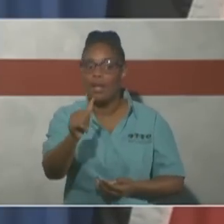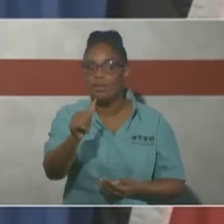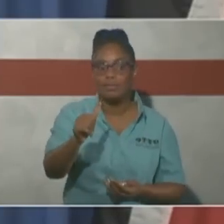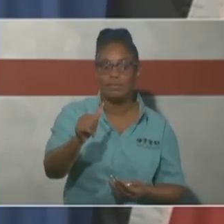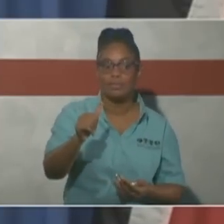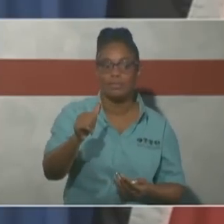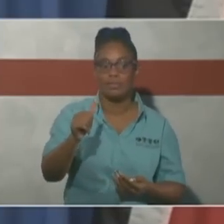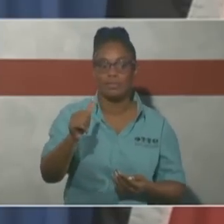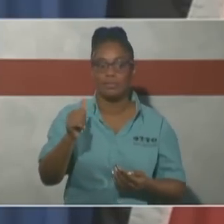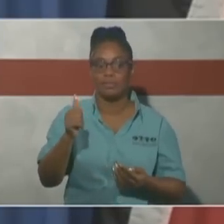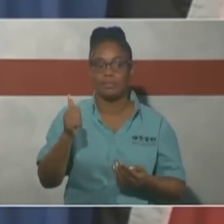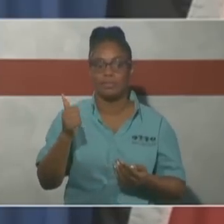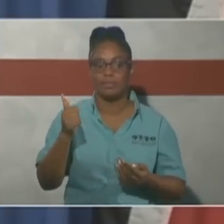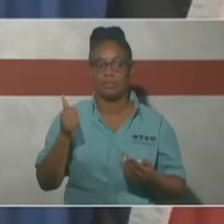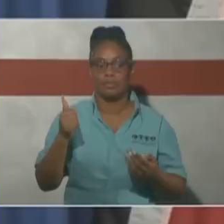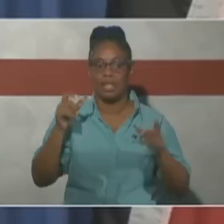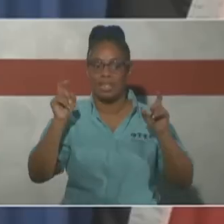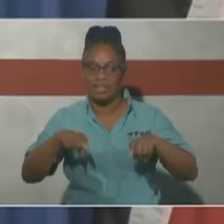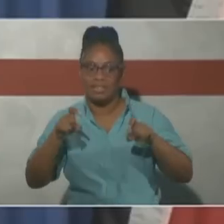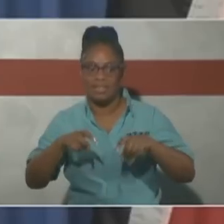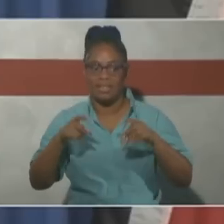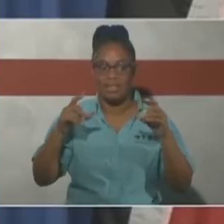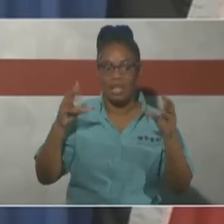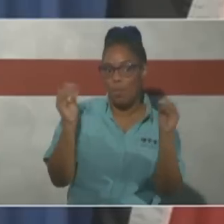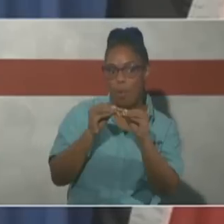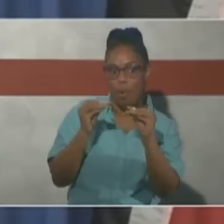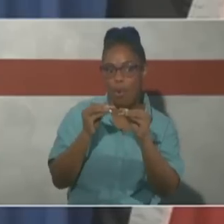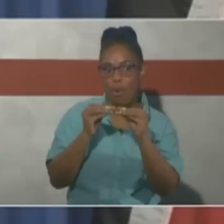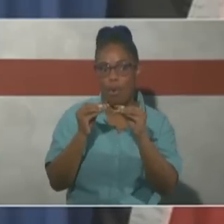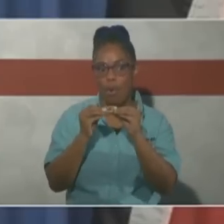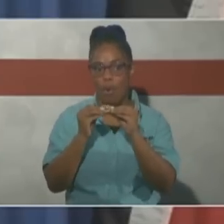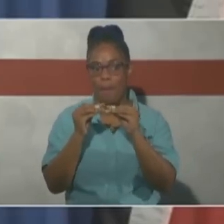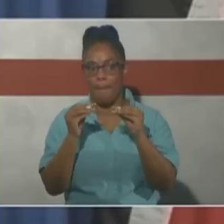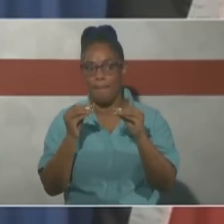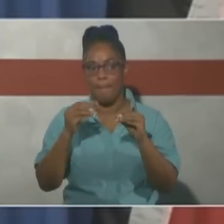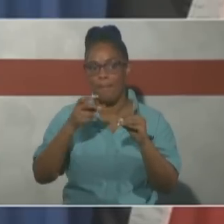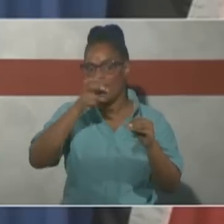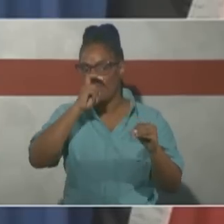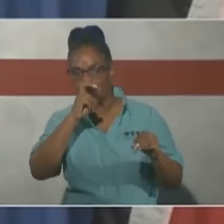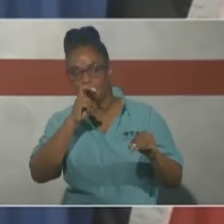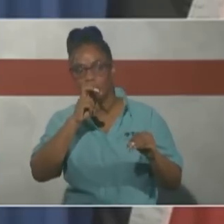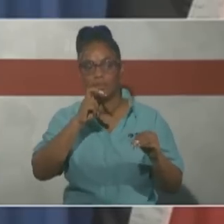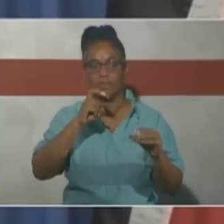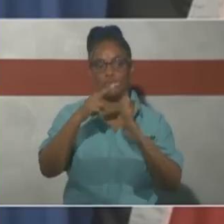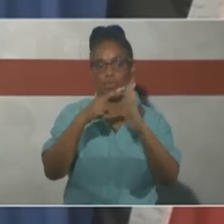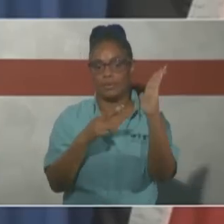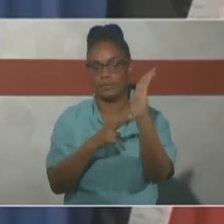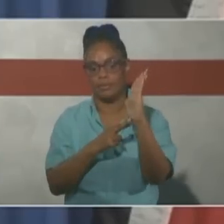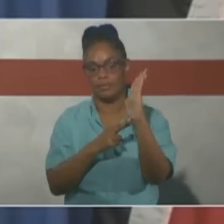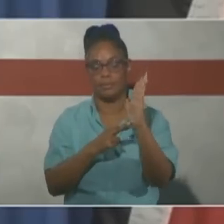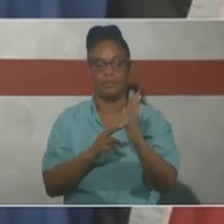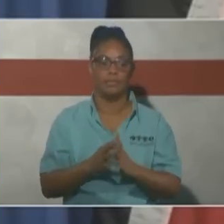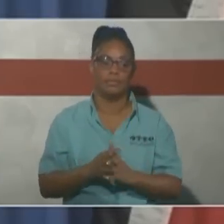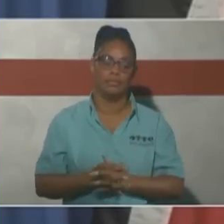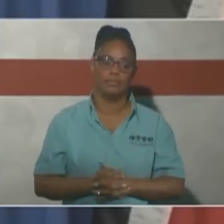do, the things we know what to do about the virus that's still around, the situation in Trinidad and Tobago at this